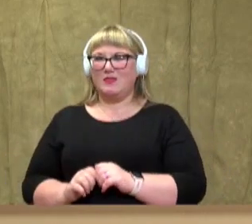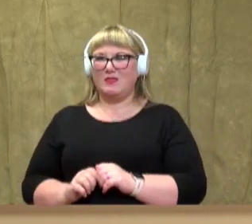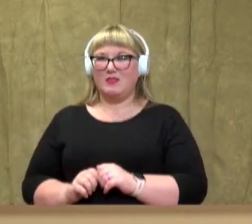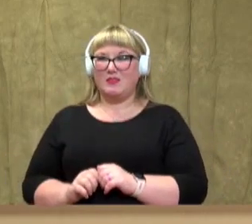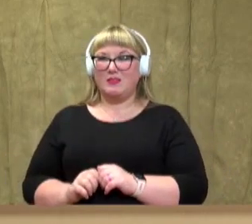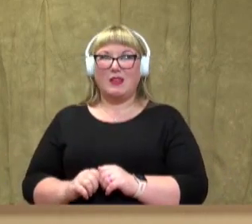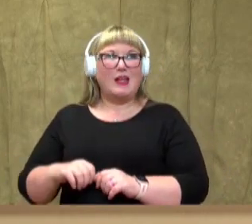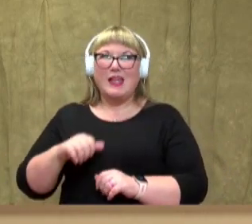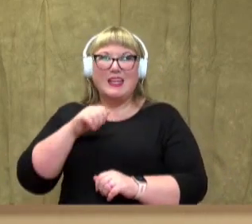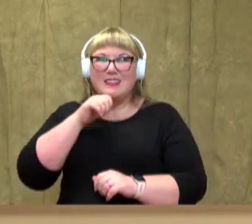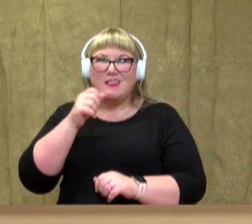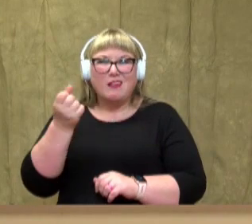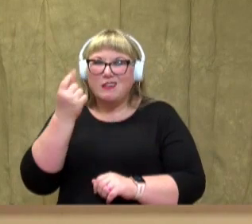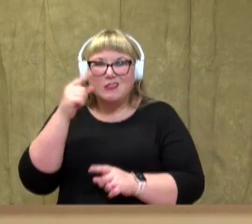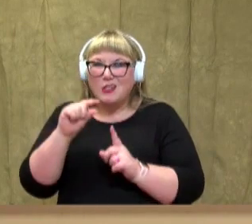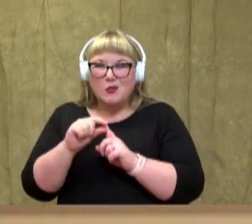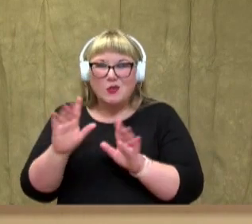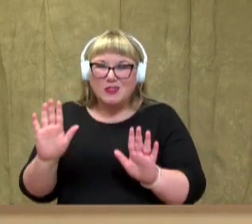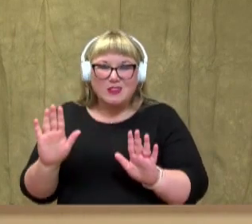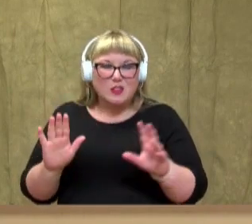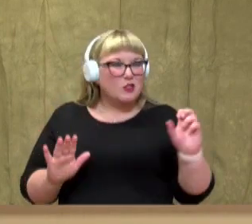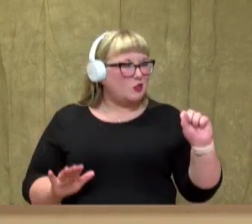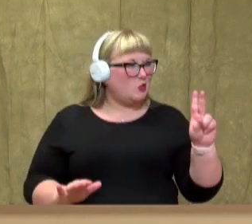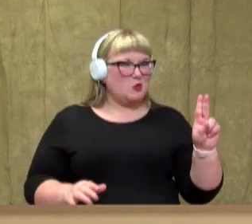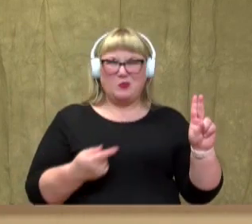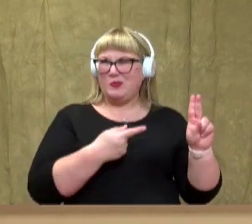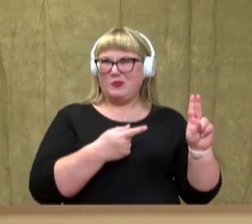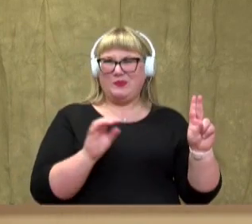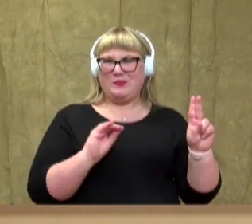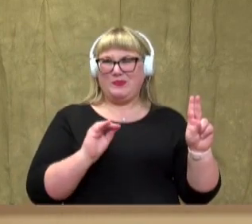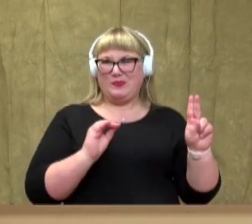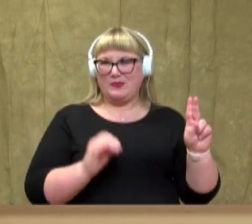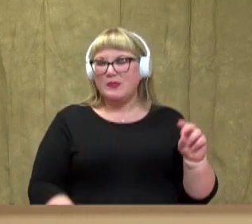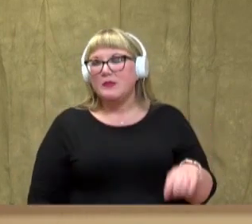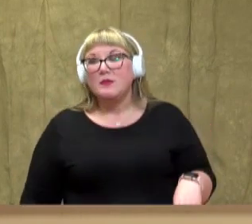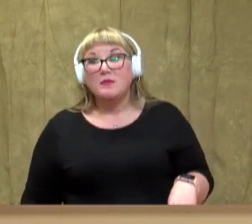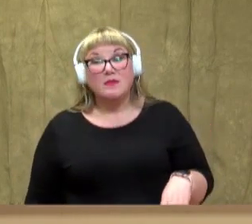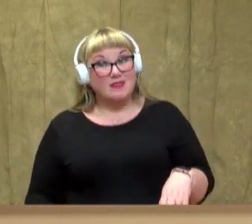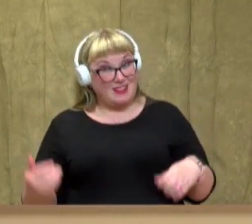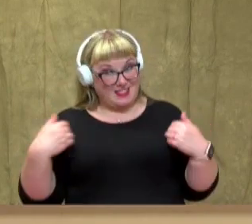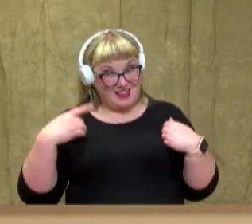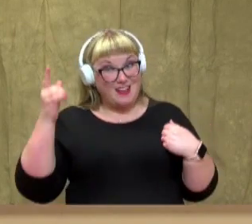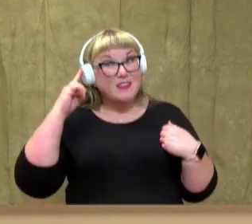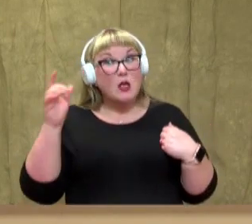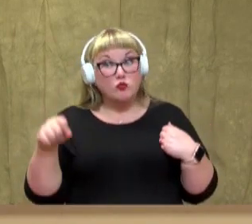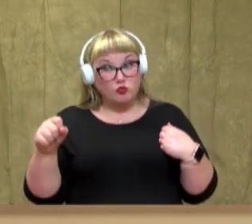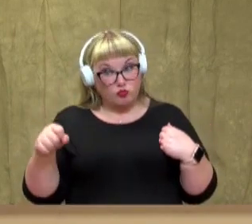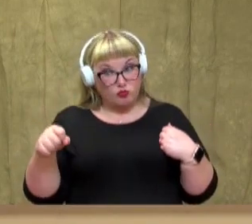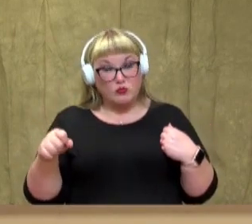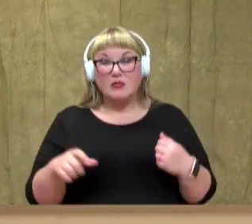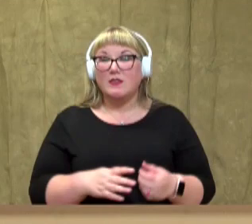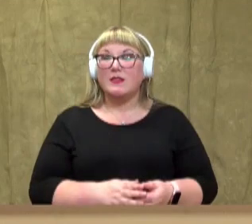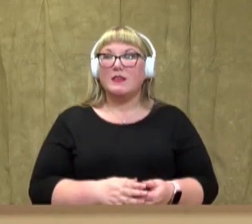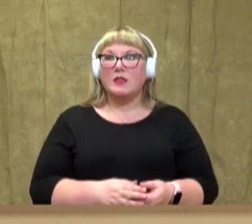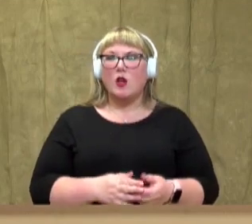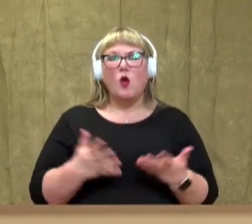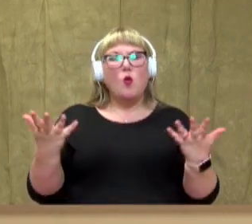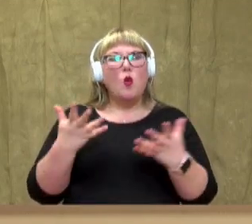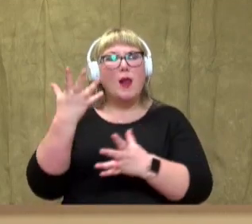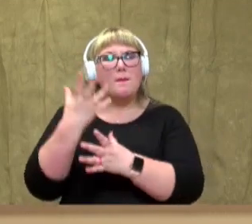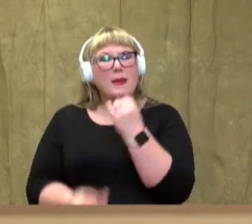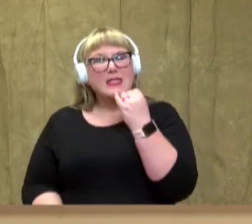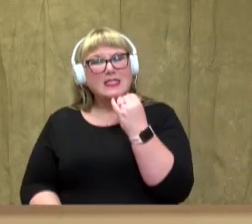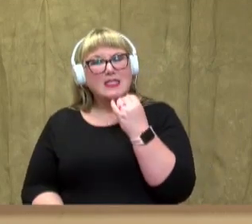is a nonsense word. But just like words, nonsense words have sounds too. It is your job to tell me, what am I missing out